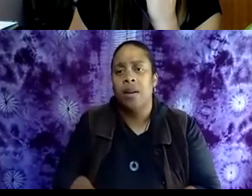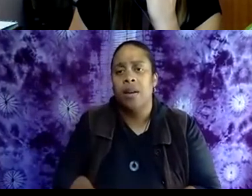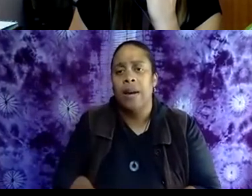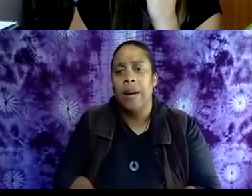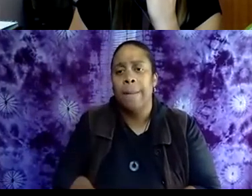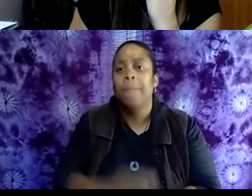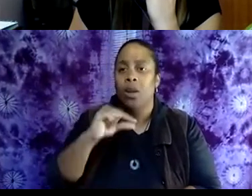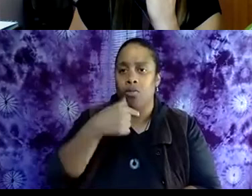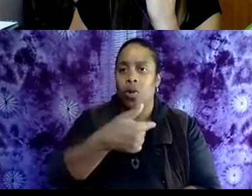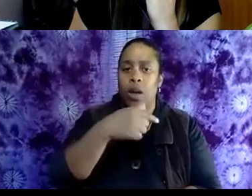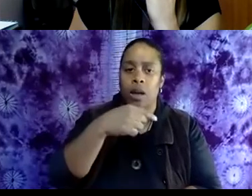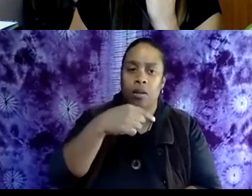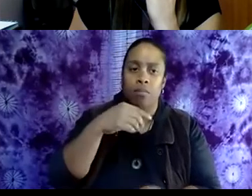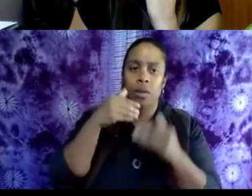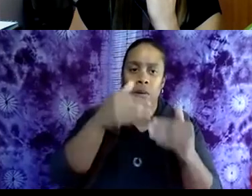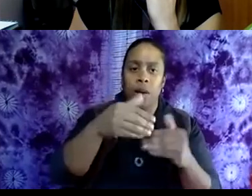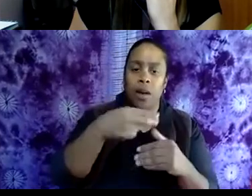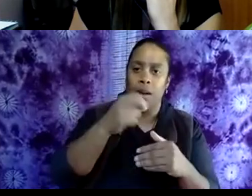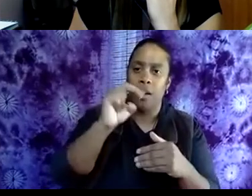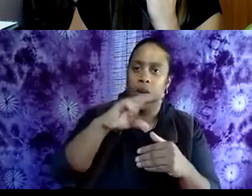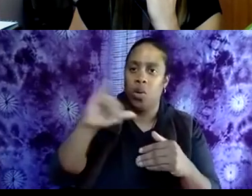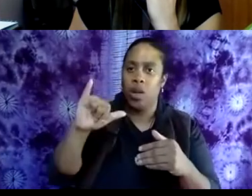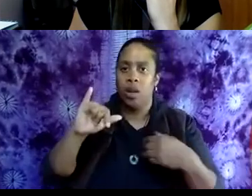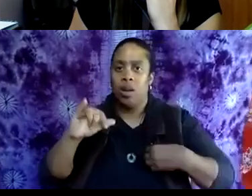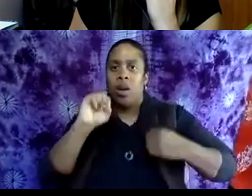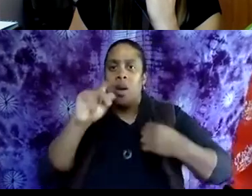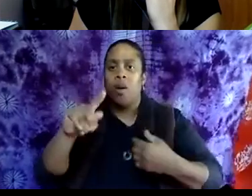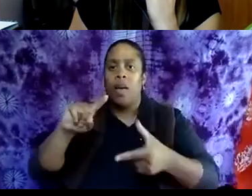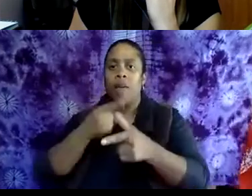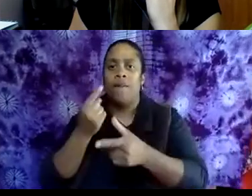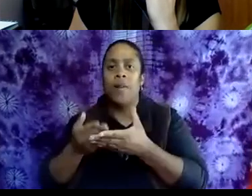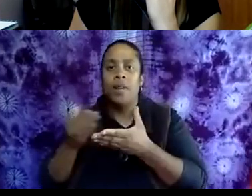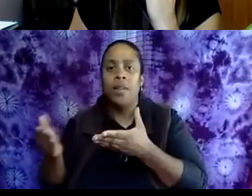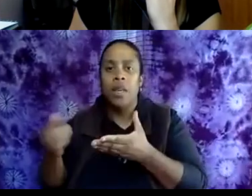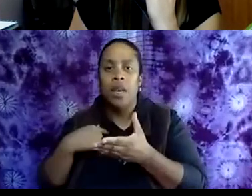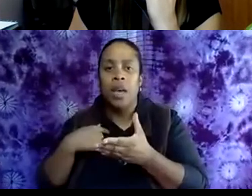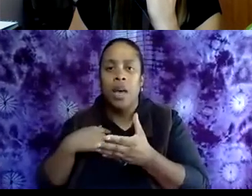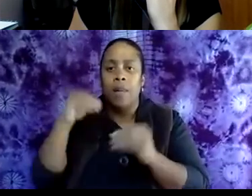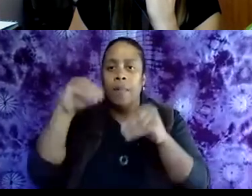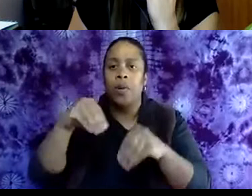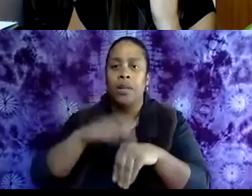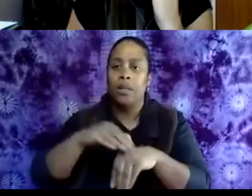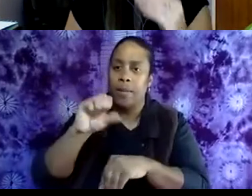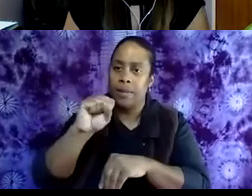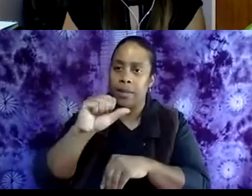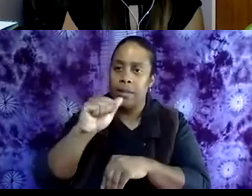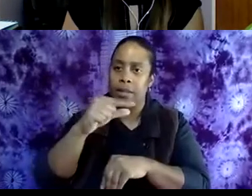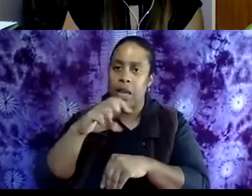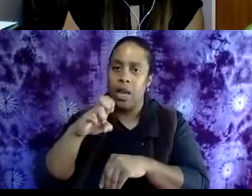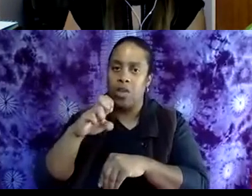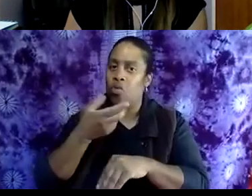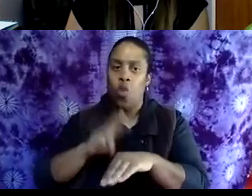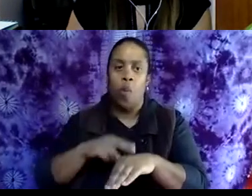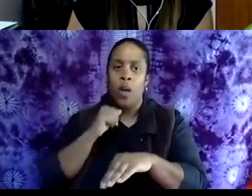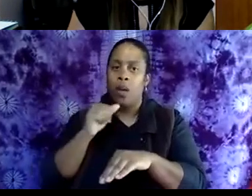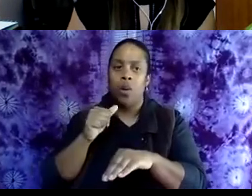Go ahead, Henry. Okay, so Heather, the first thing I'm doing is I'm putting some sage here. Normally, I don't necessarily use sage